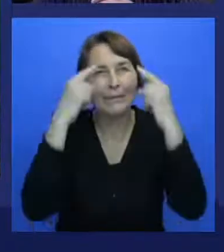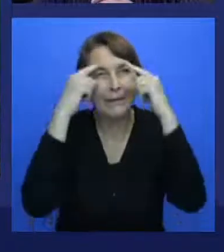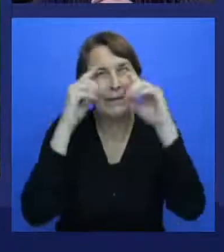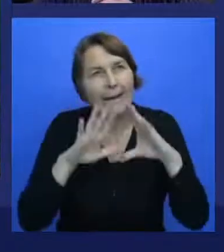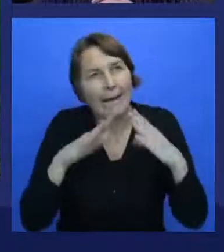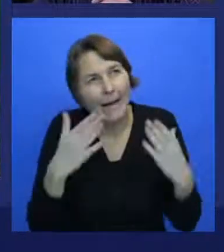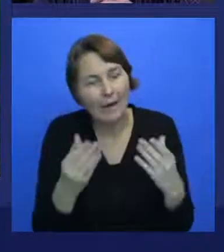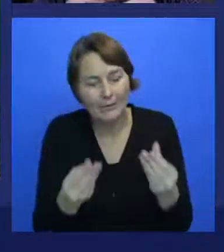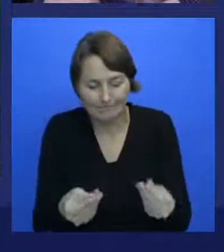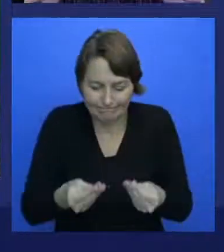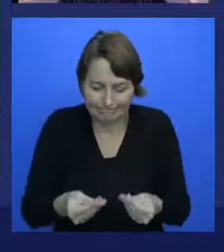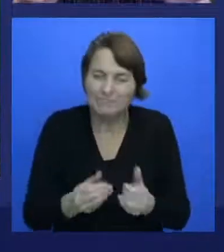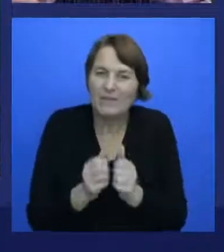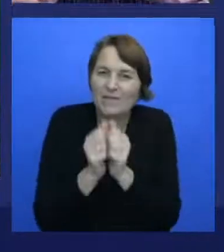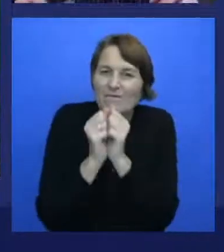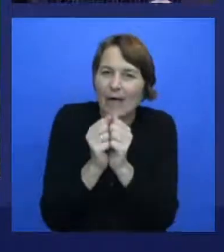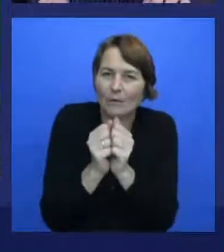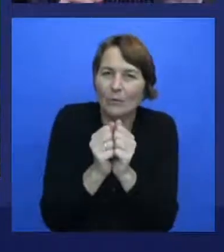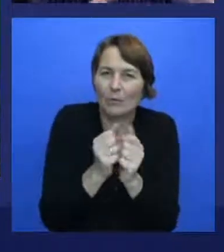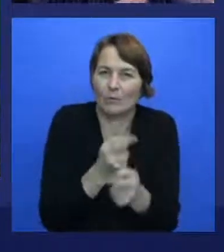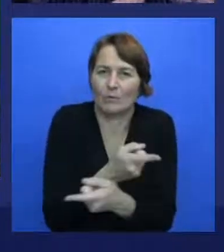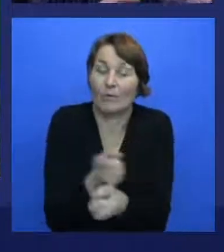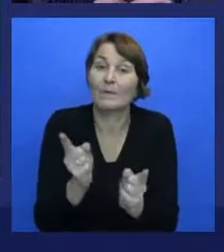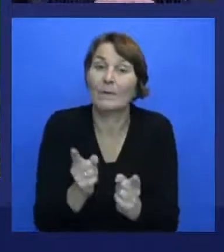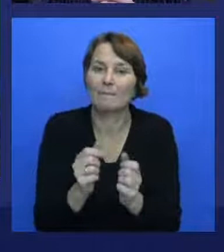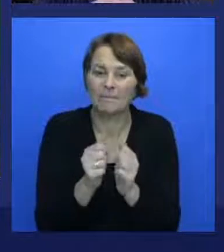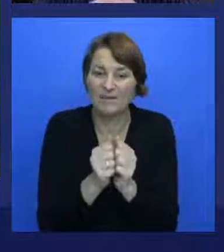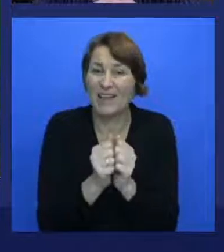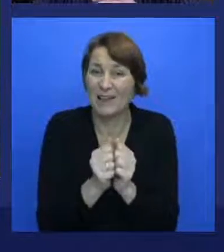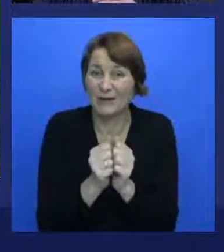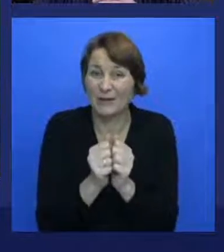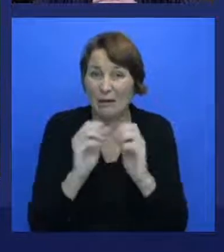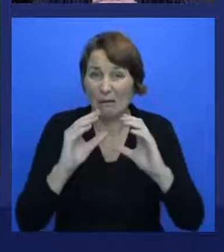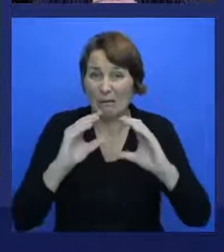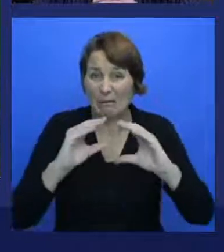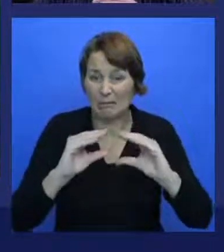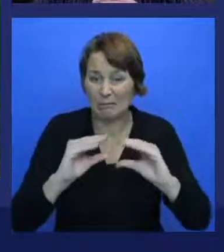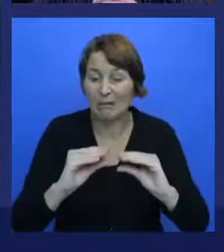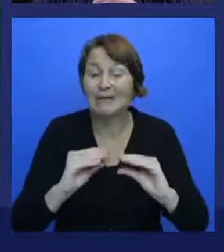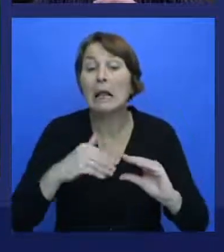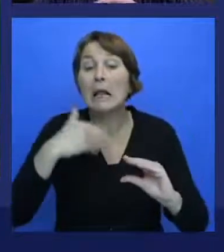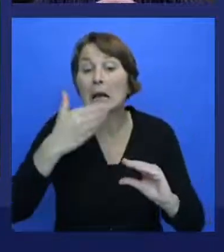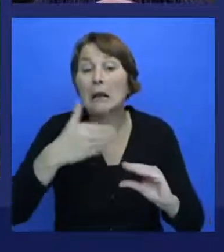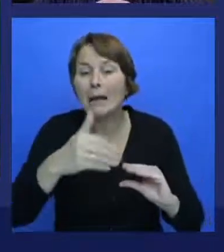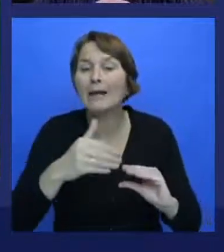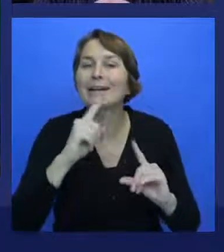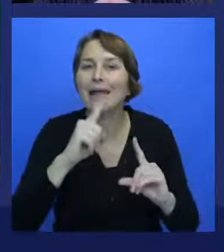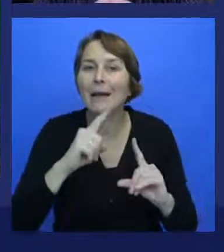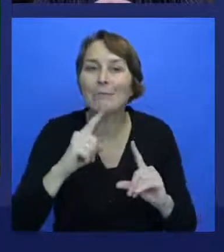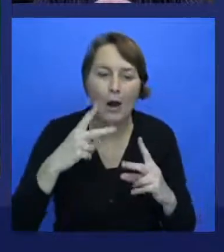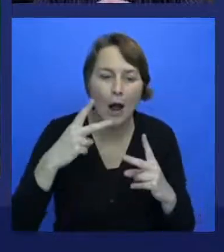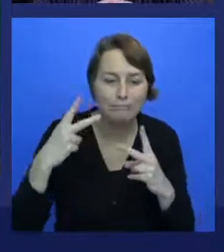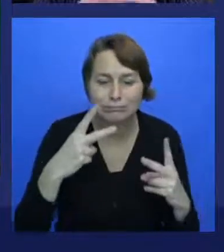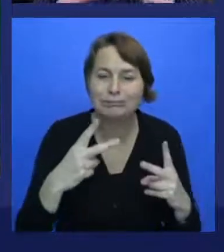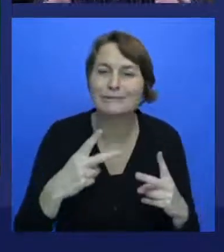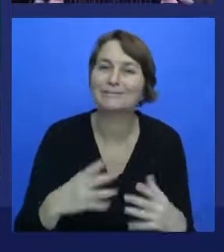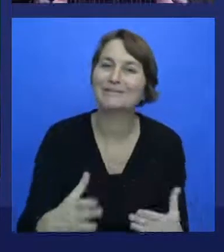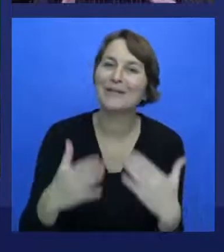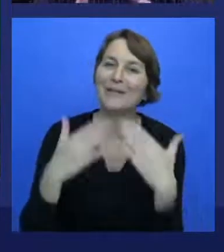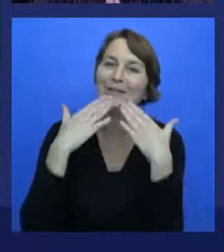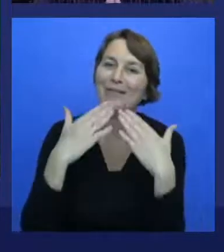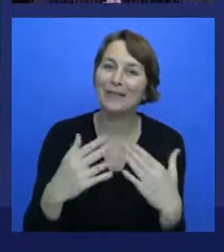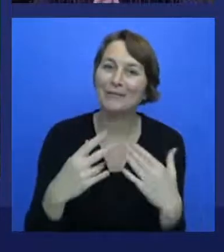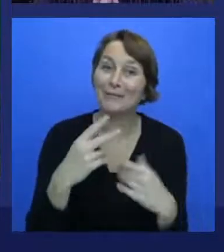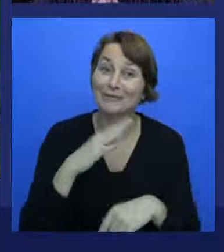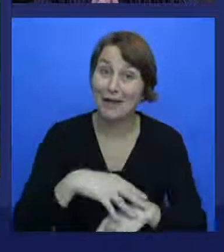And at the same time, when that value starts to level off, we can do some more exploration. thanks so much for your time on this. I've really